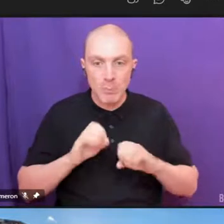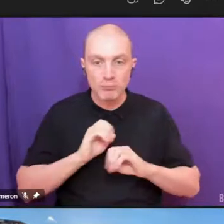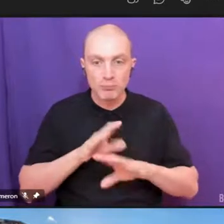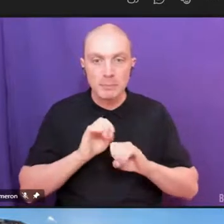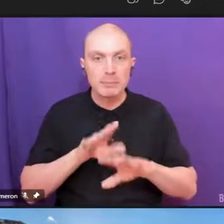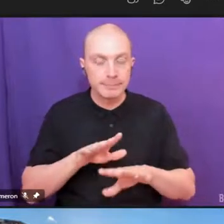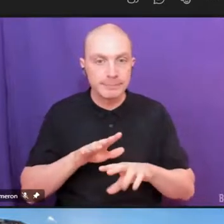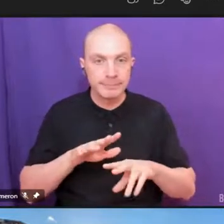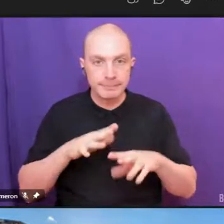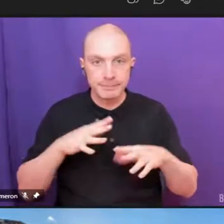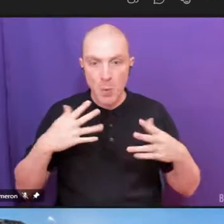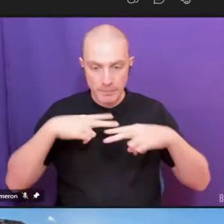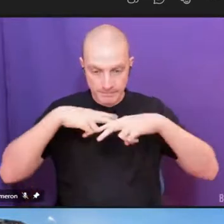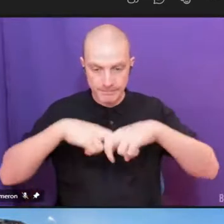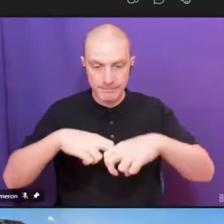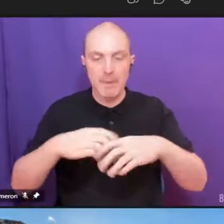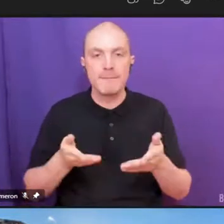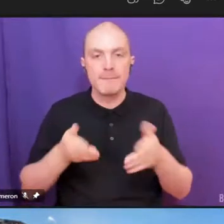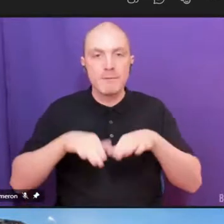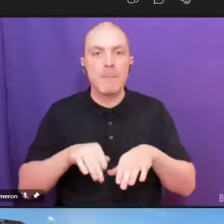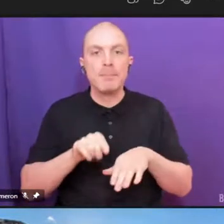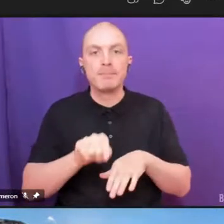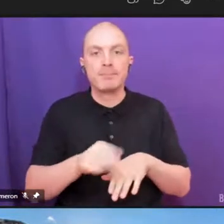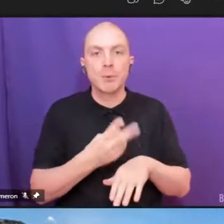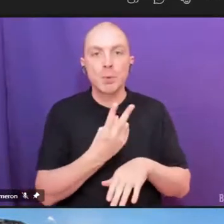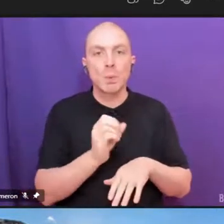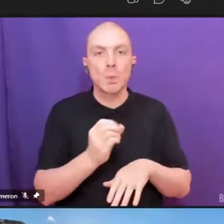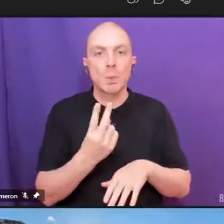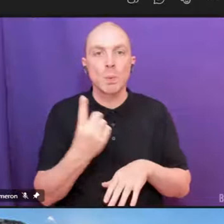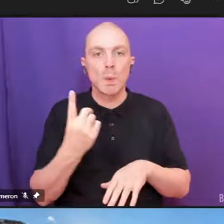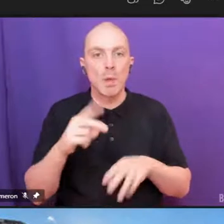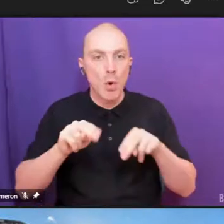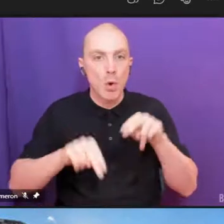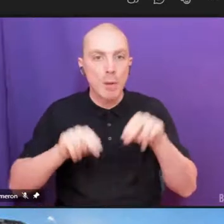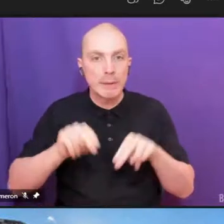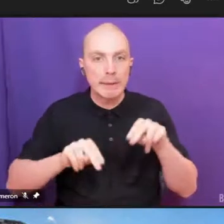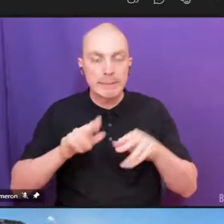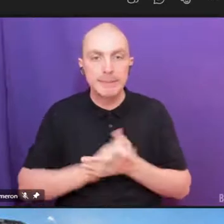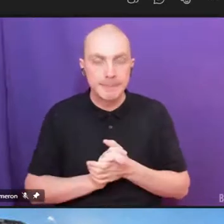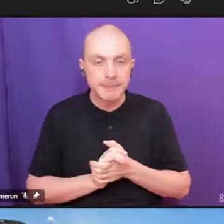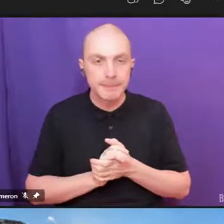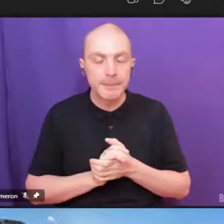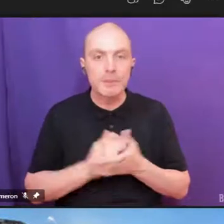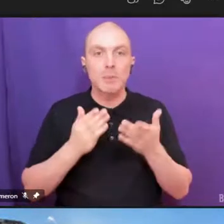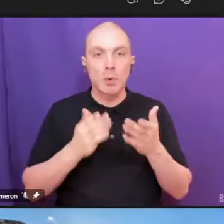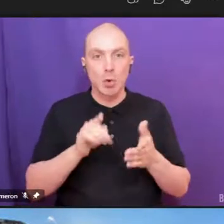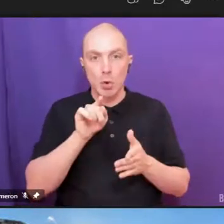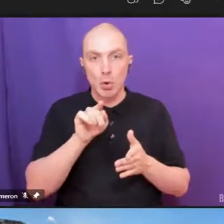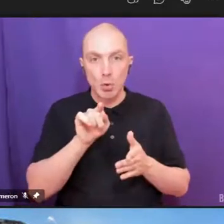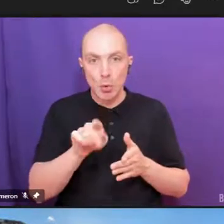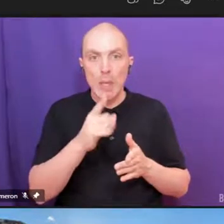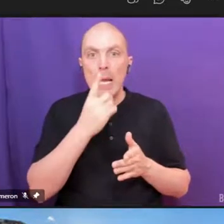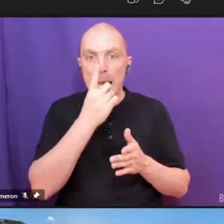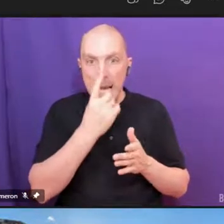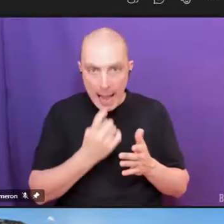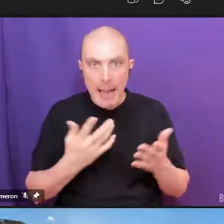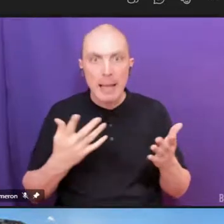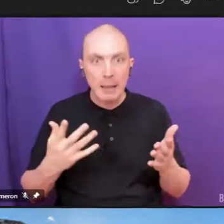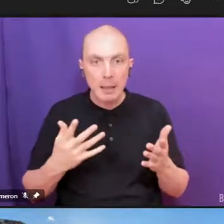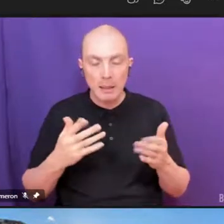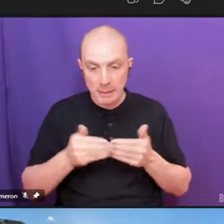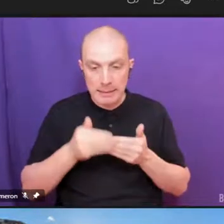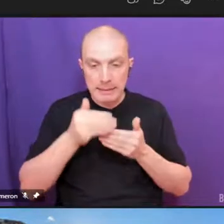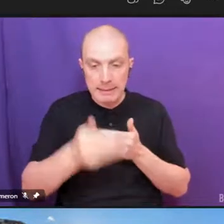the 2021 audit, which will enable you to move on to approving the